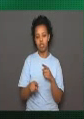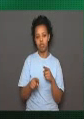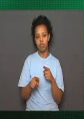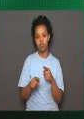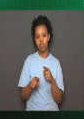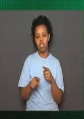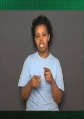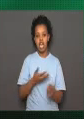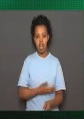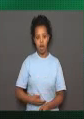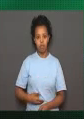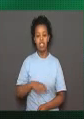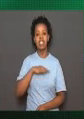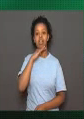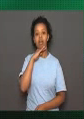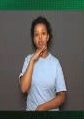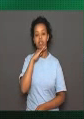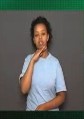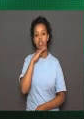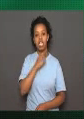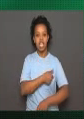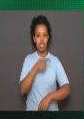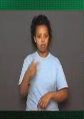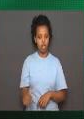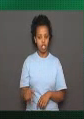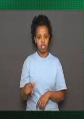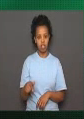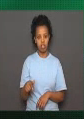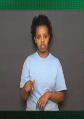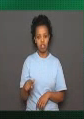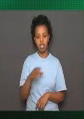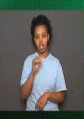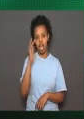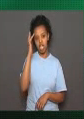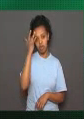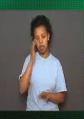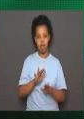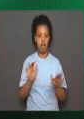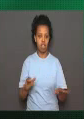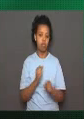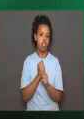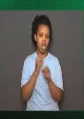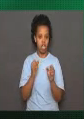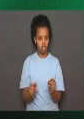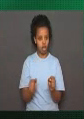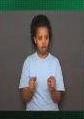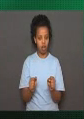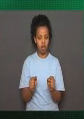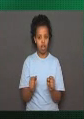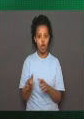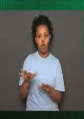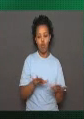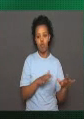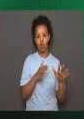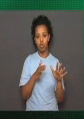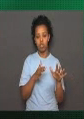and satiety, temperature and pain regulation, fluid